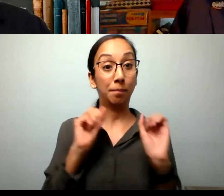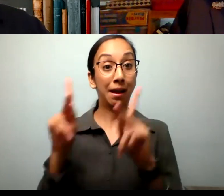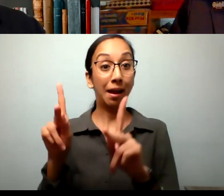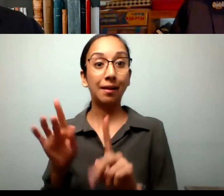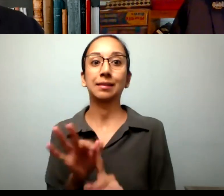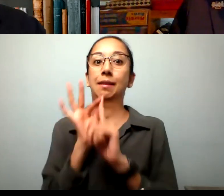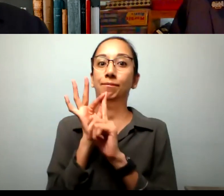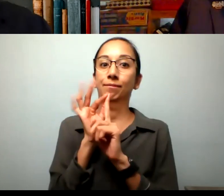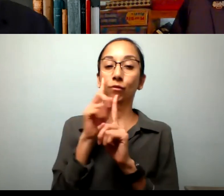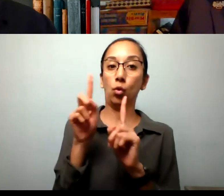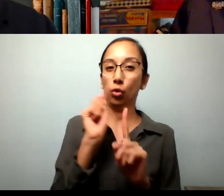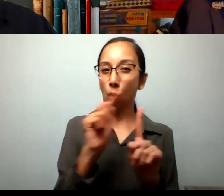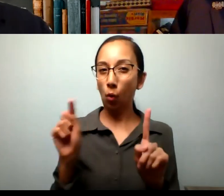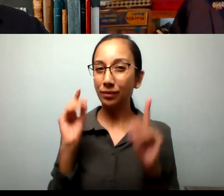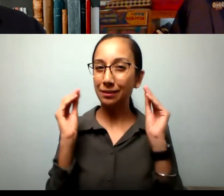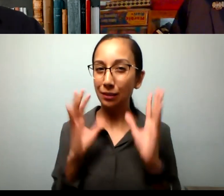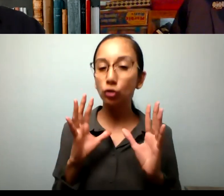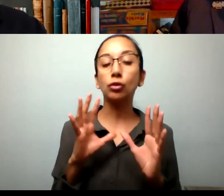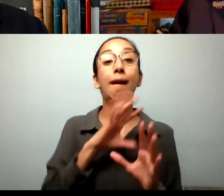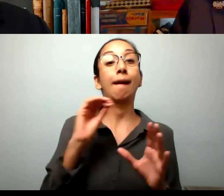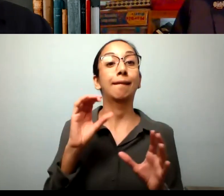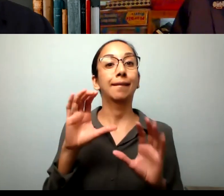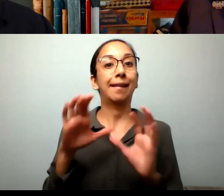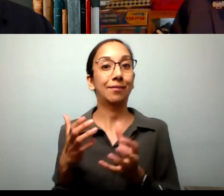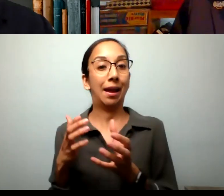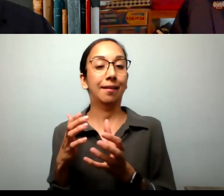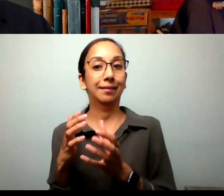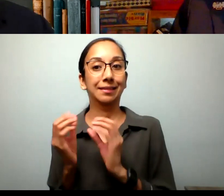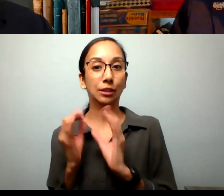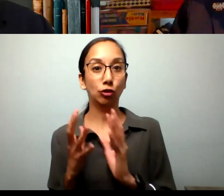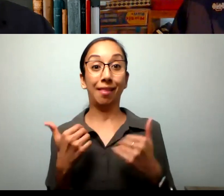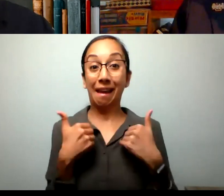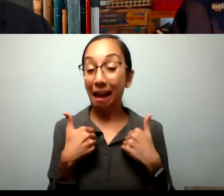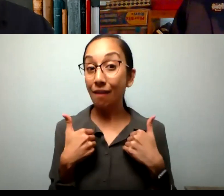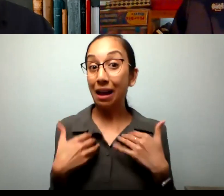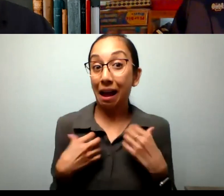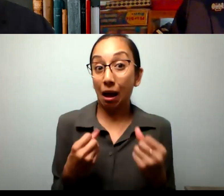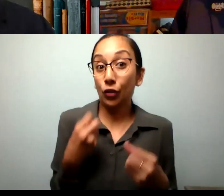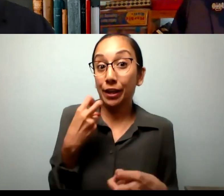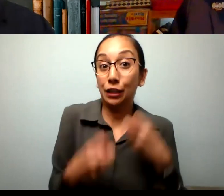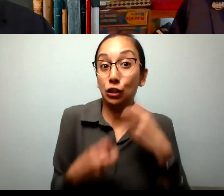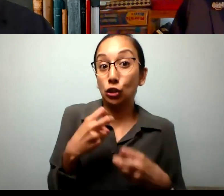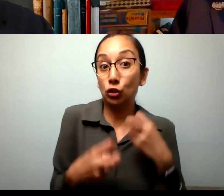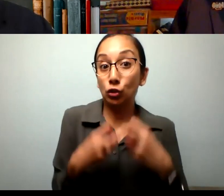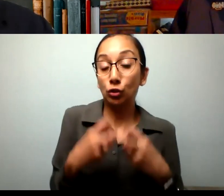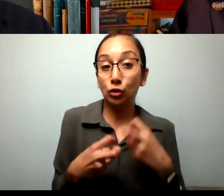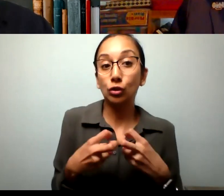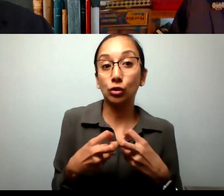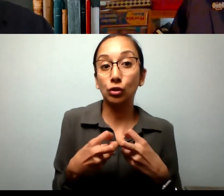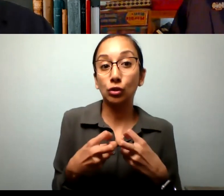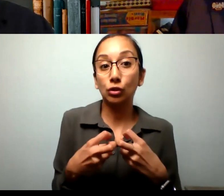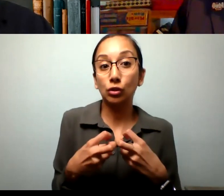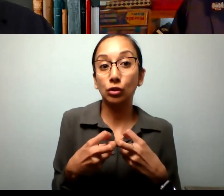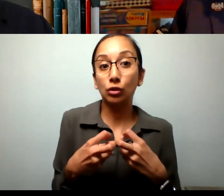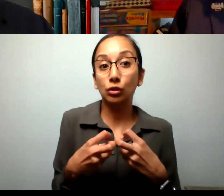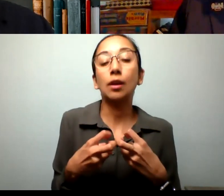for those teachers and classified employees who have underlying health issues, it's safe enough for our staff